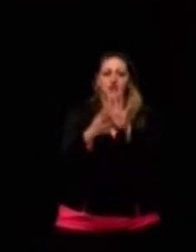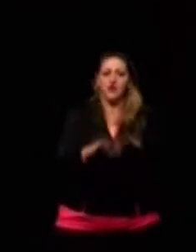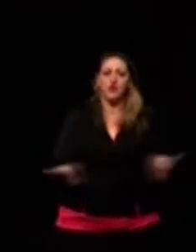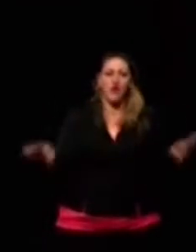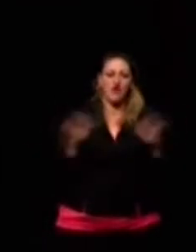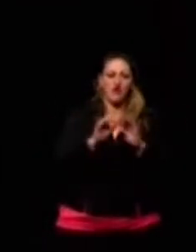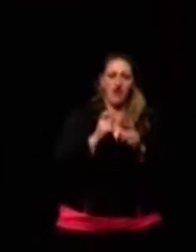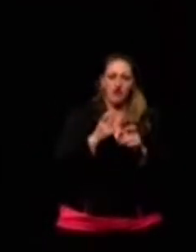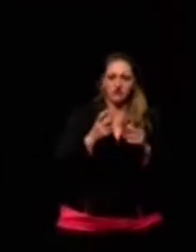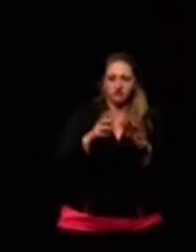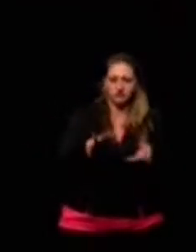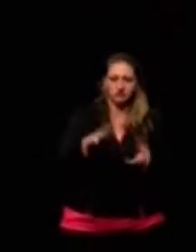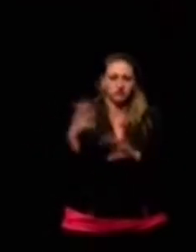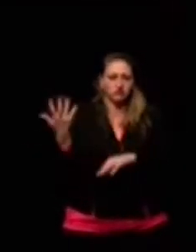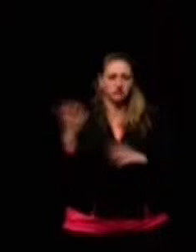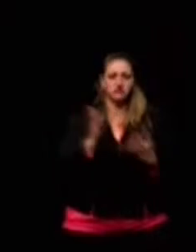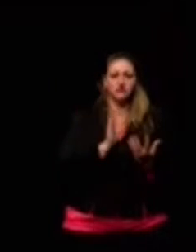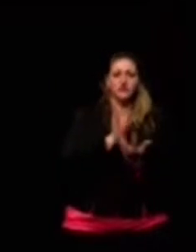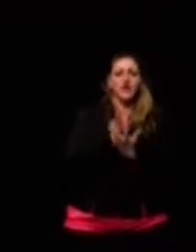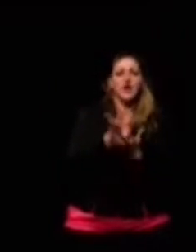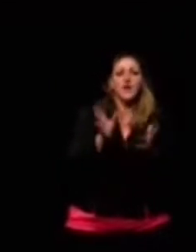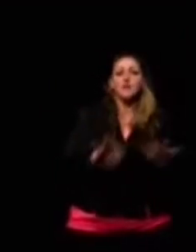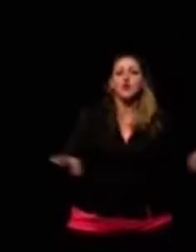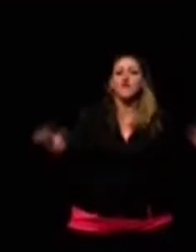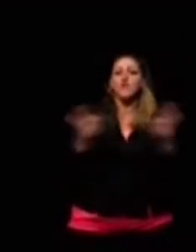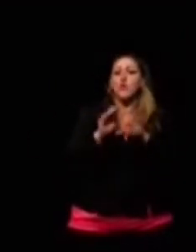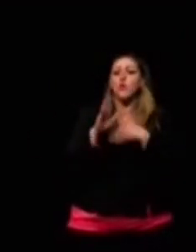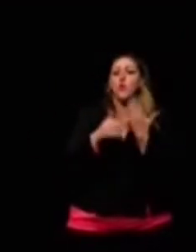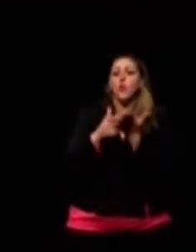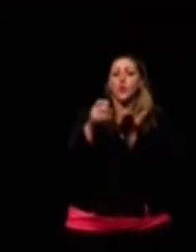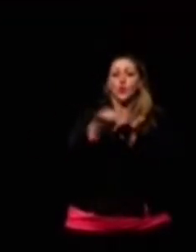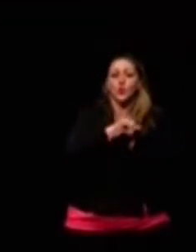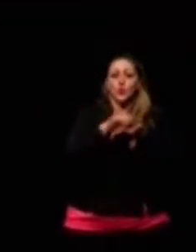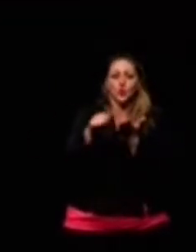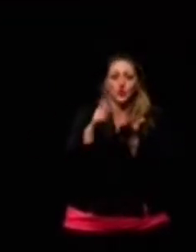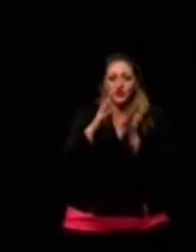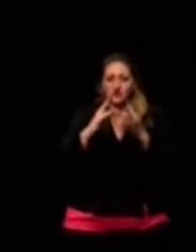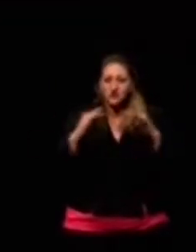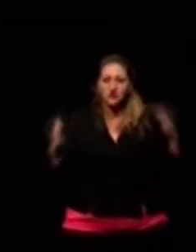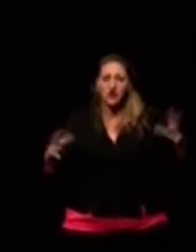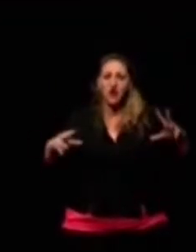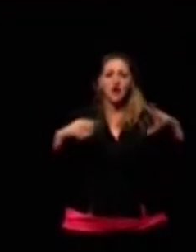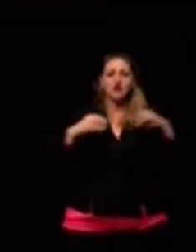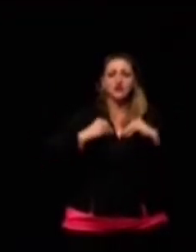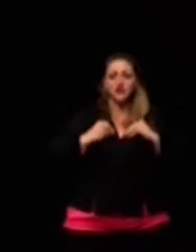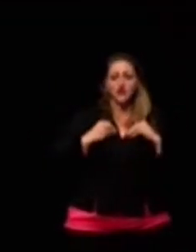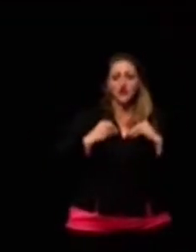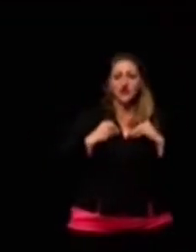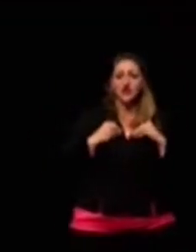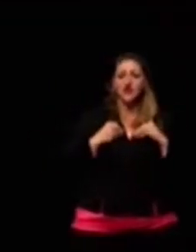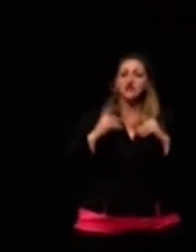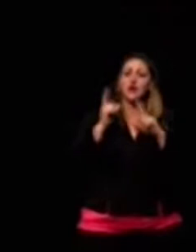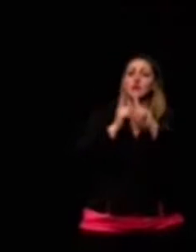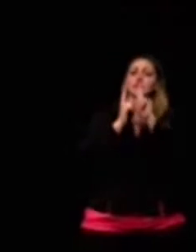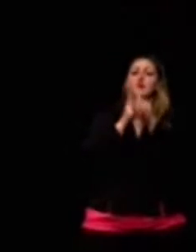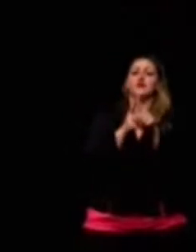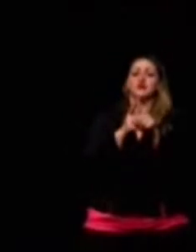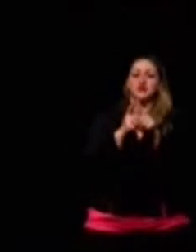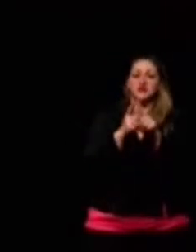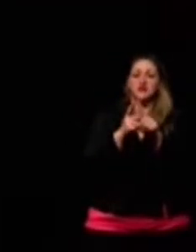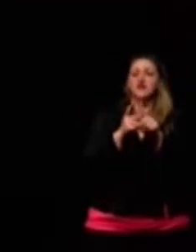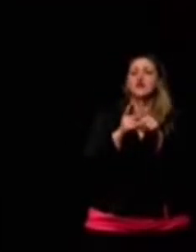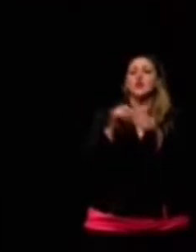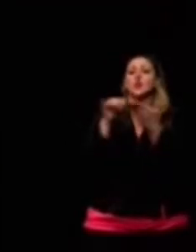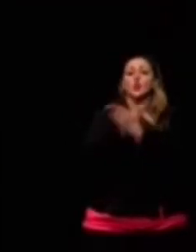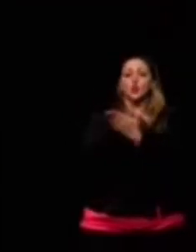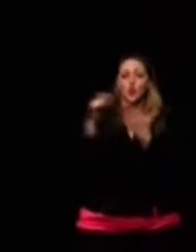opportunity for New Yorkers from all walks of life, who embraces our diversity, and whose mission is to continue to bring New Yorkers